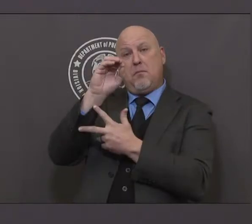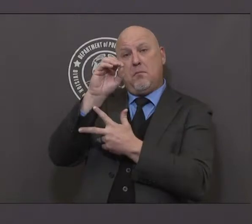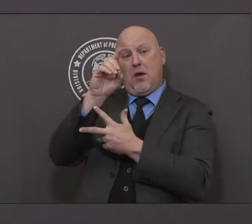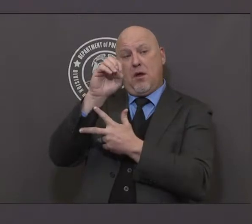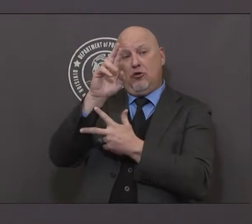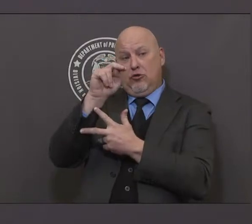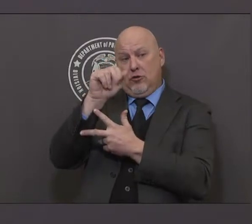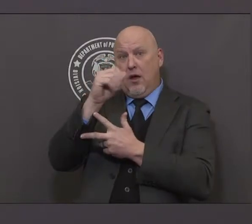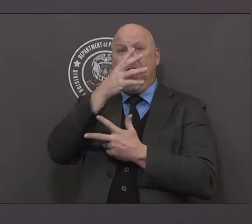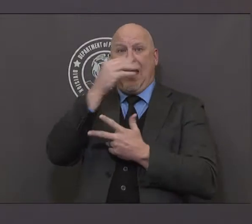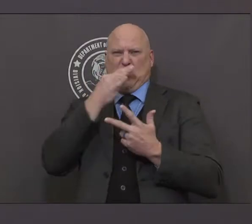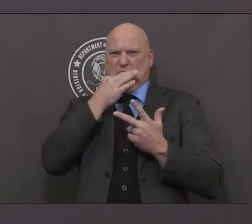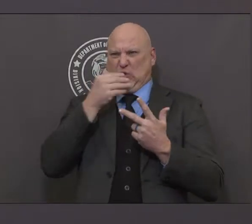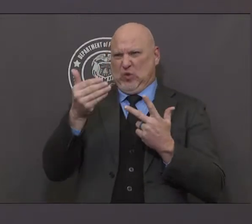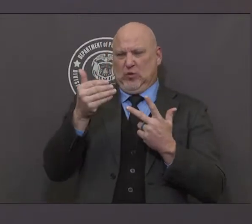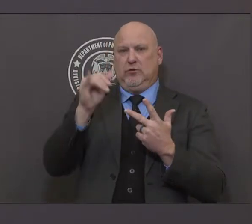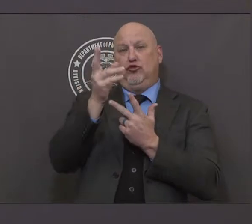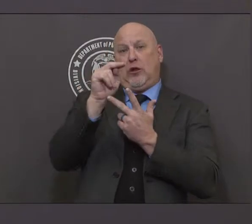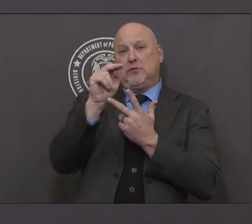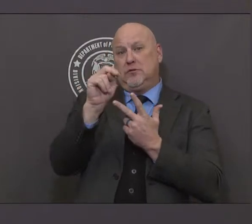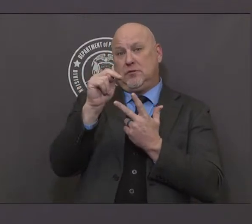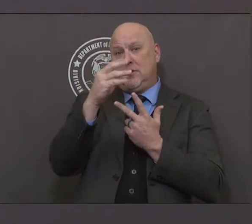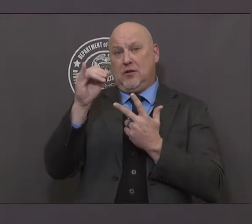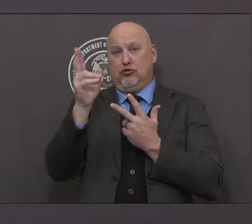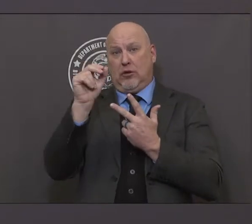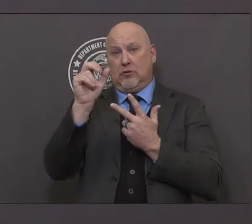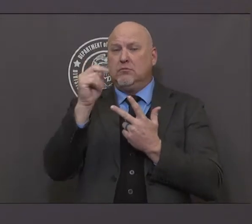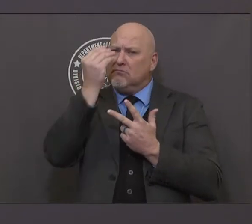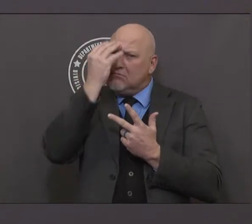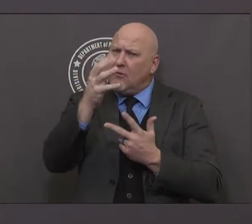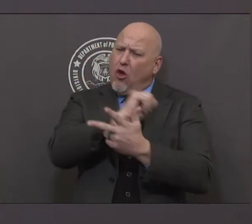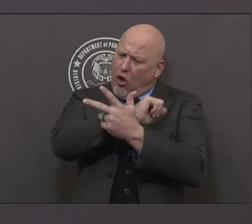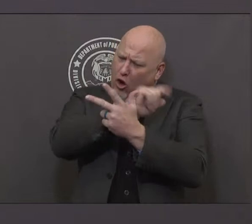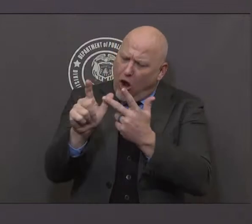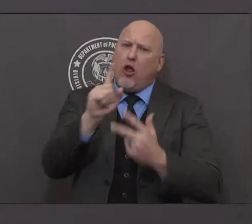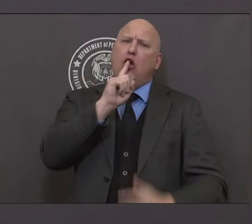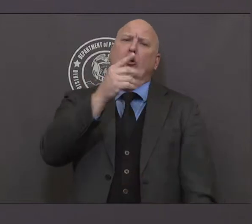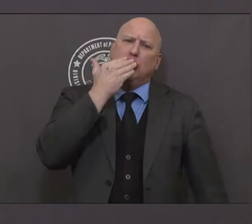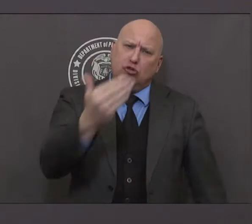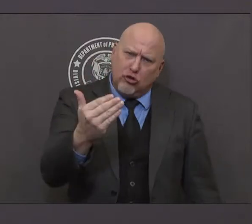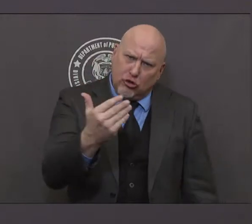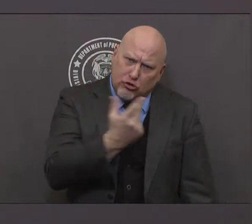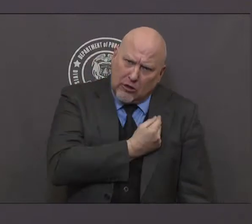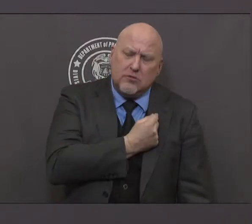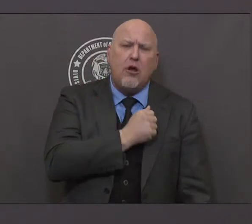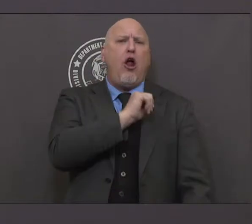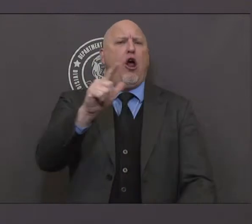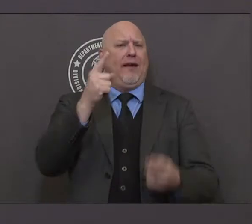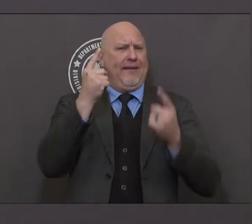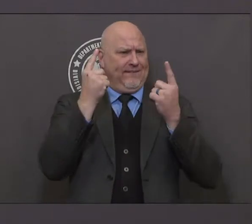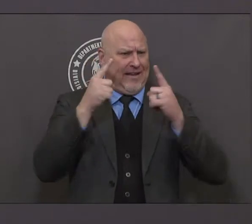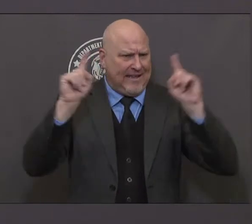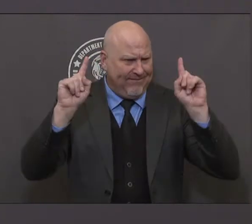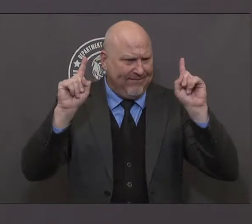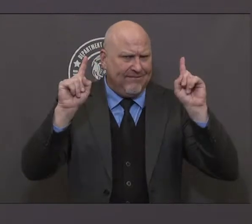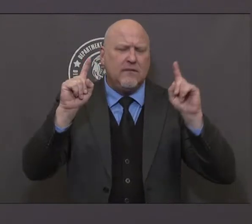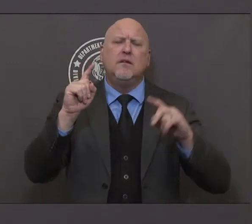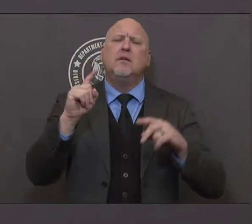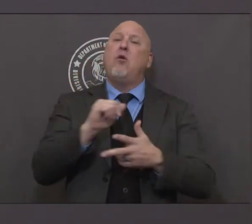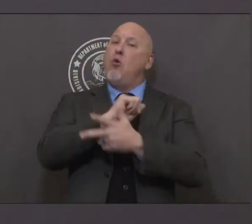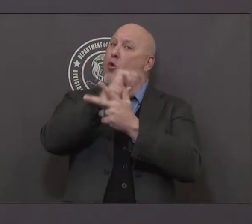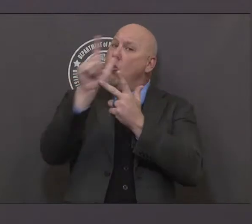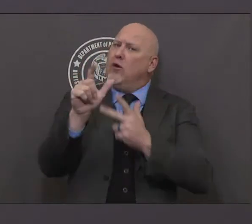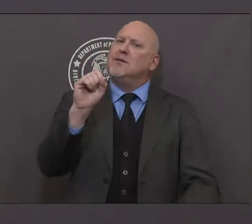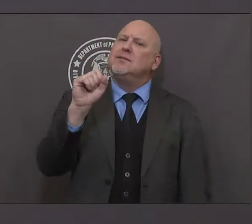versus 90% effective rates. But we really want everyone to know that any vaccine is going to help you stay